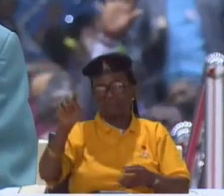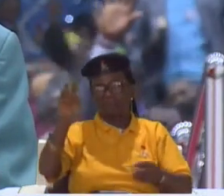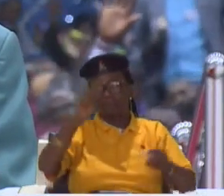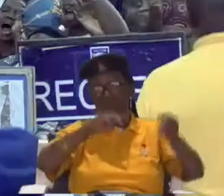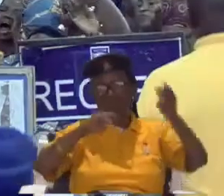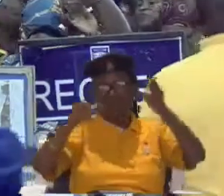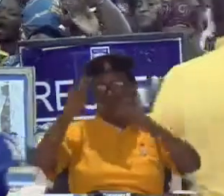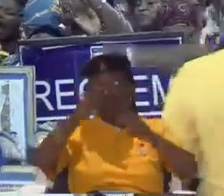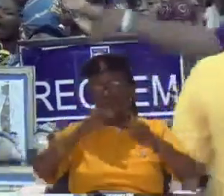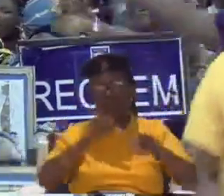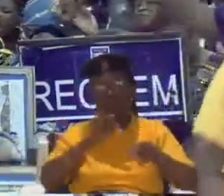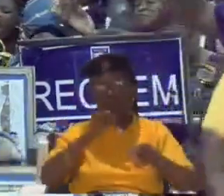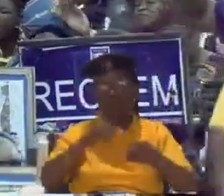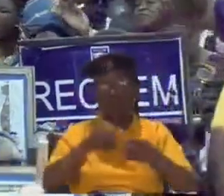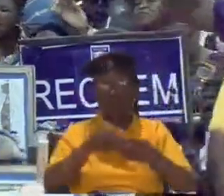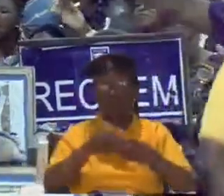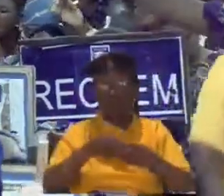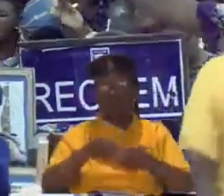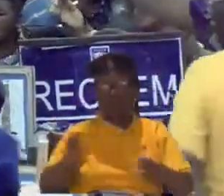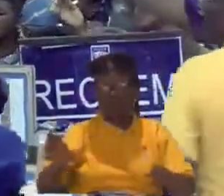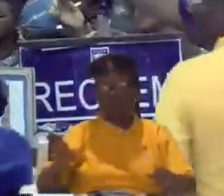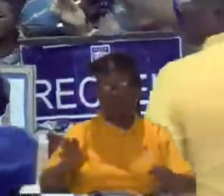good turn.